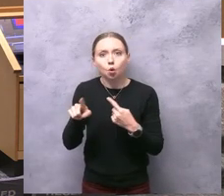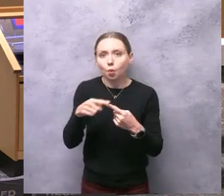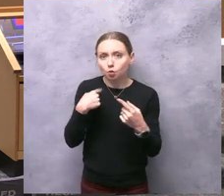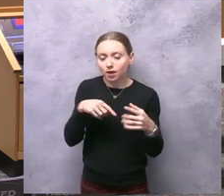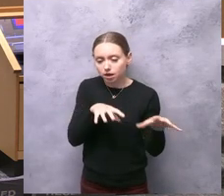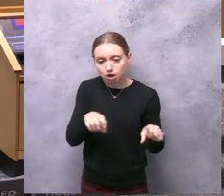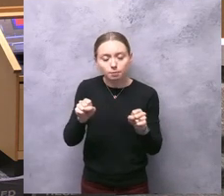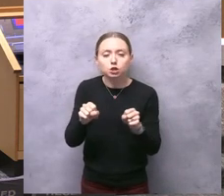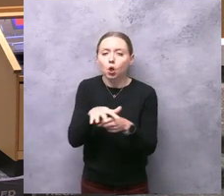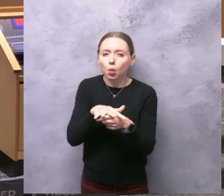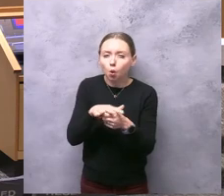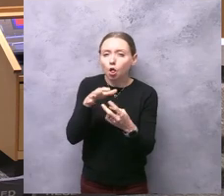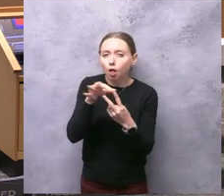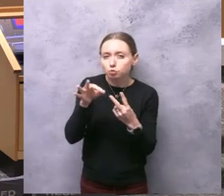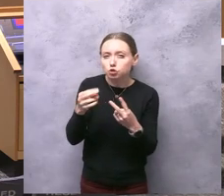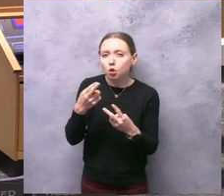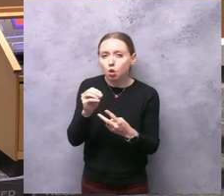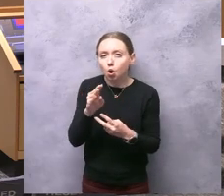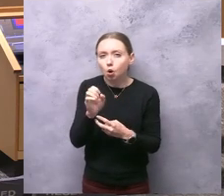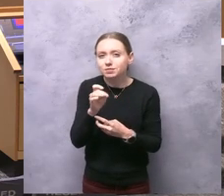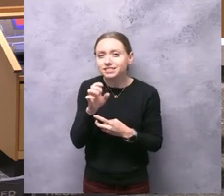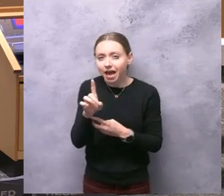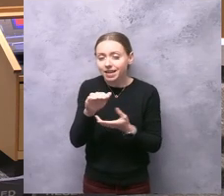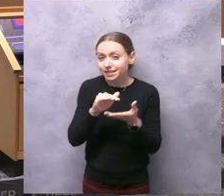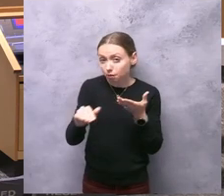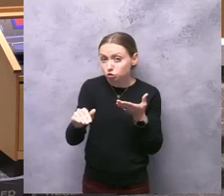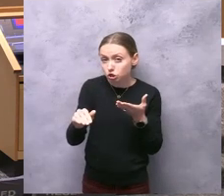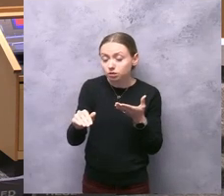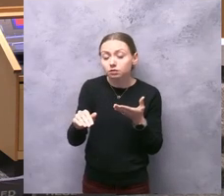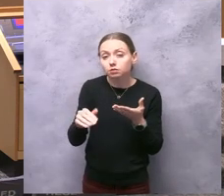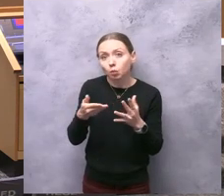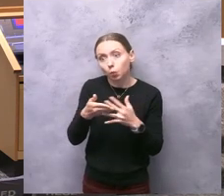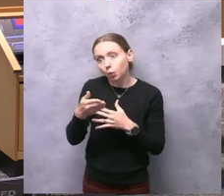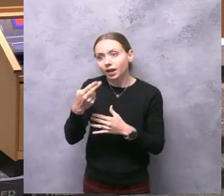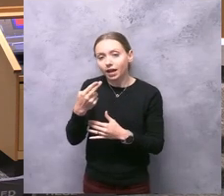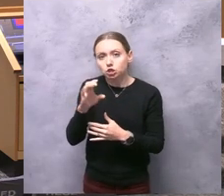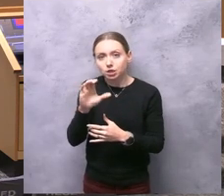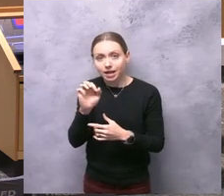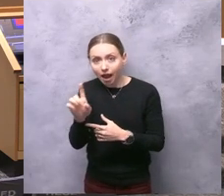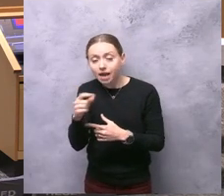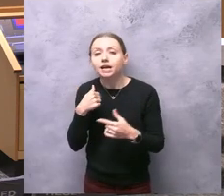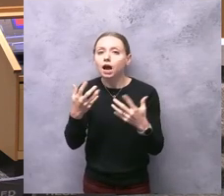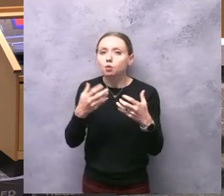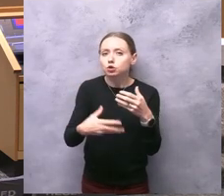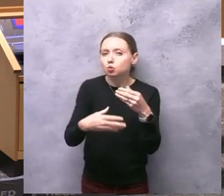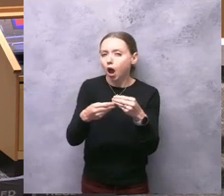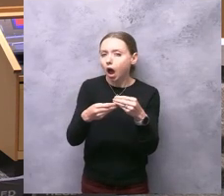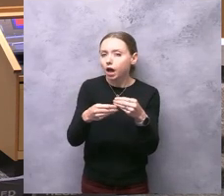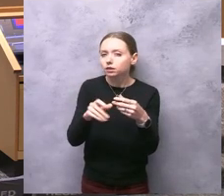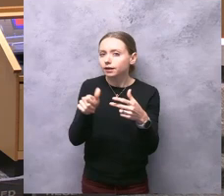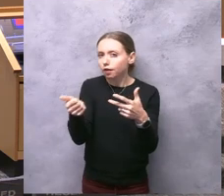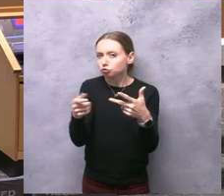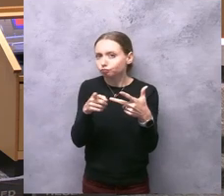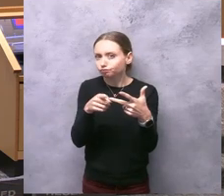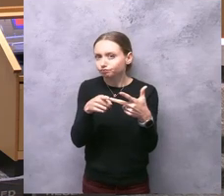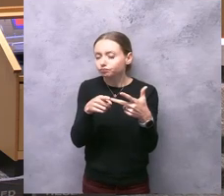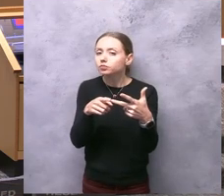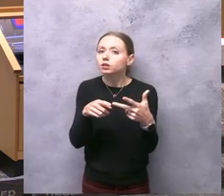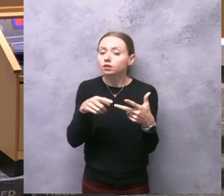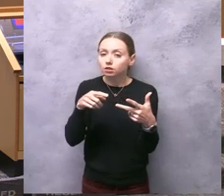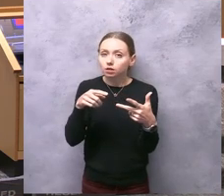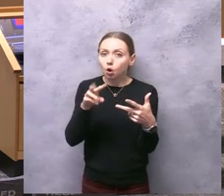equal to 20% of the taxable property values appraised by the Harris County Central Appraisal District. I would like to add the following whereas